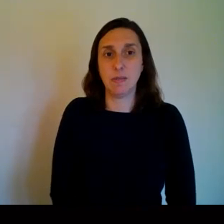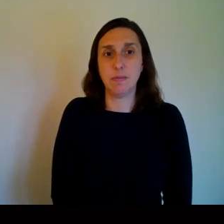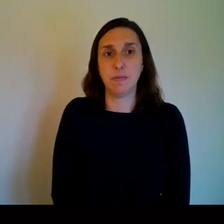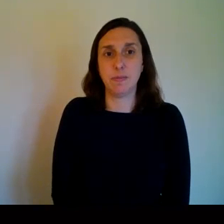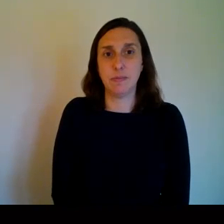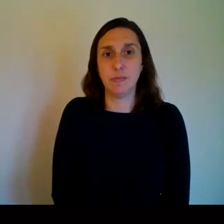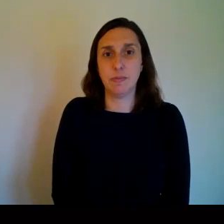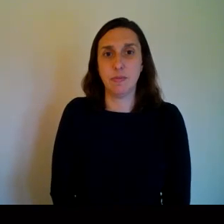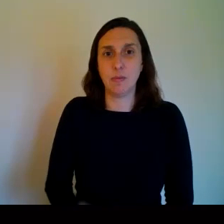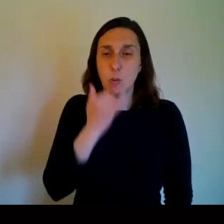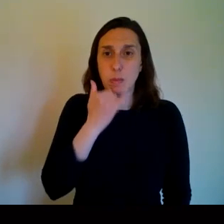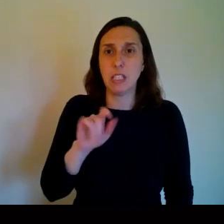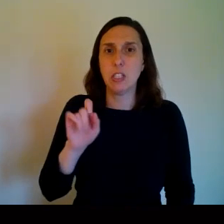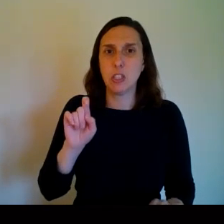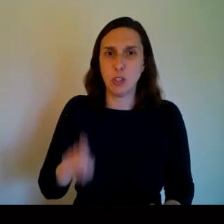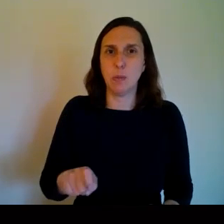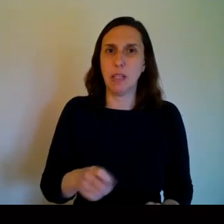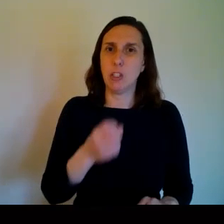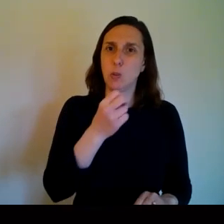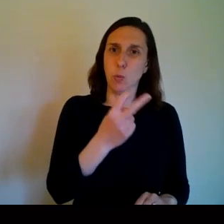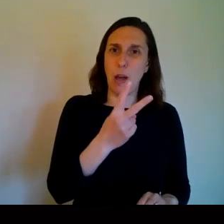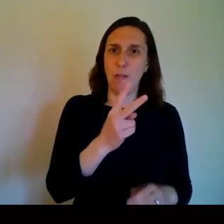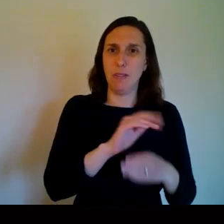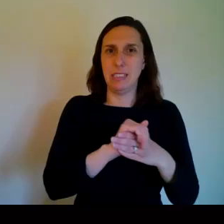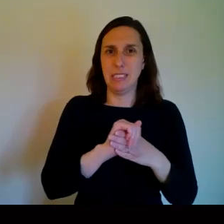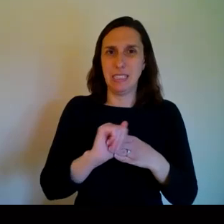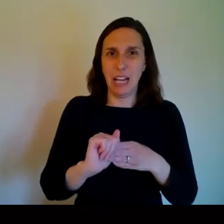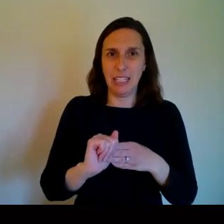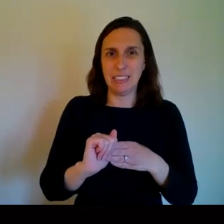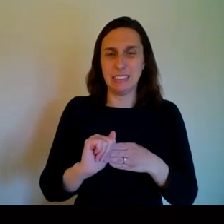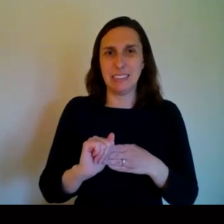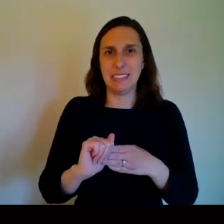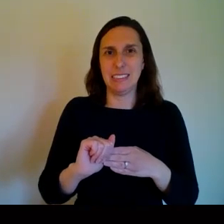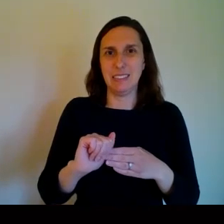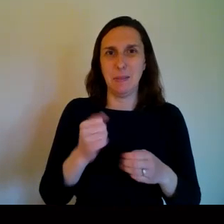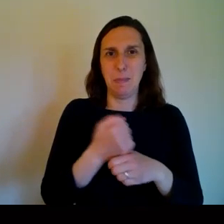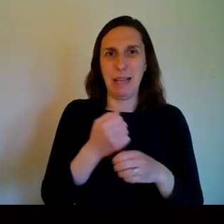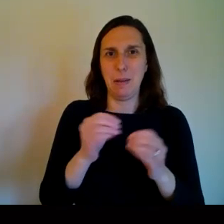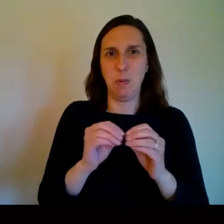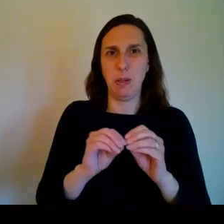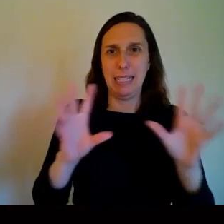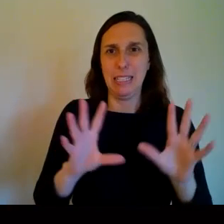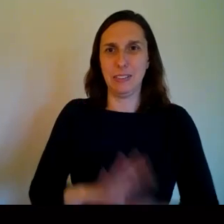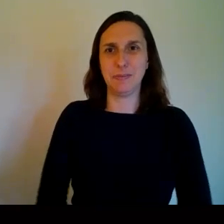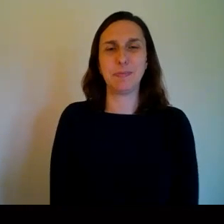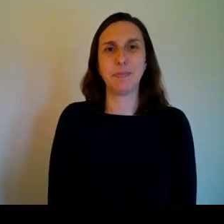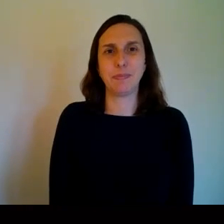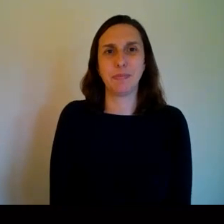It should be $12, not 12. You know, like a Wu-Tang Clan album. Sorry about that.